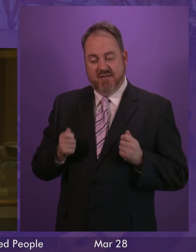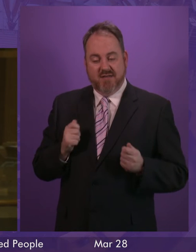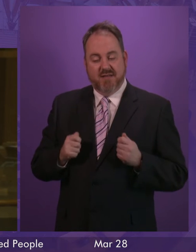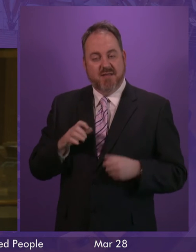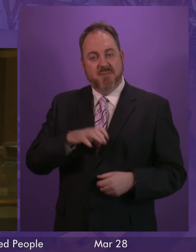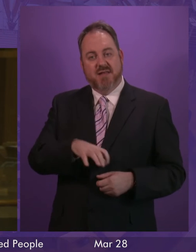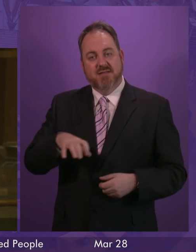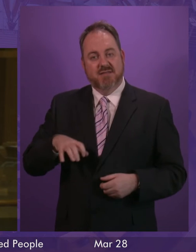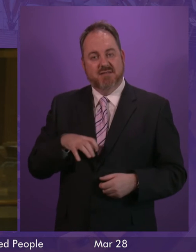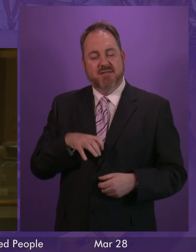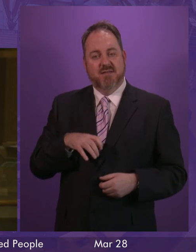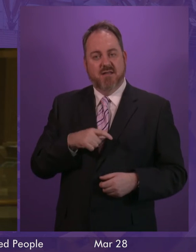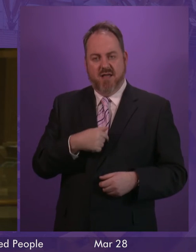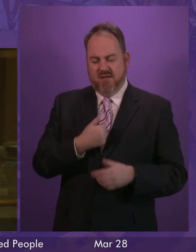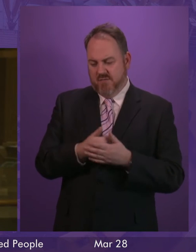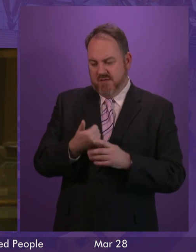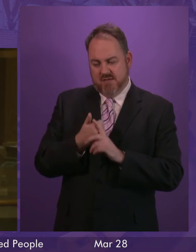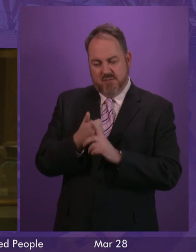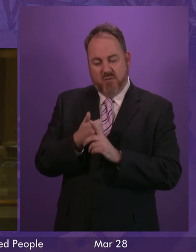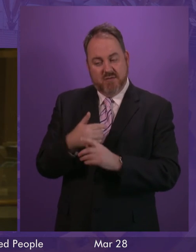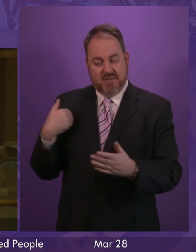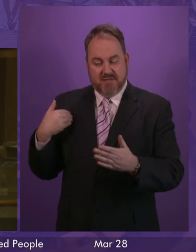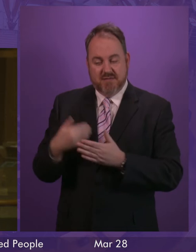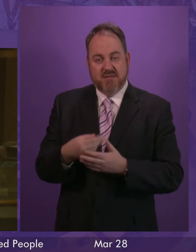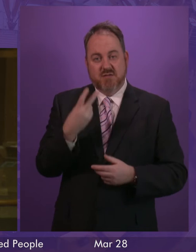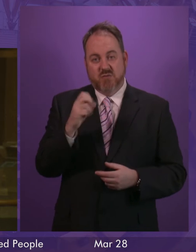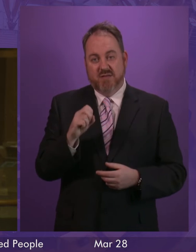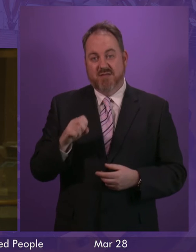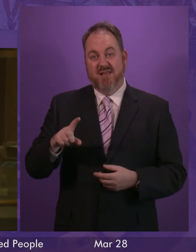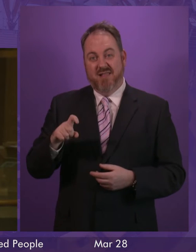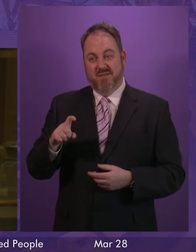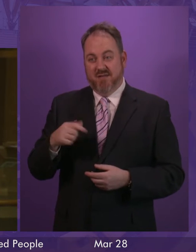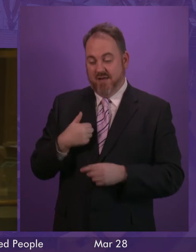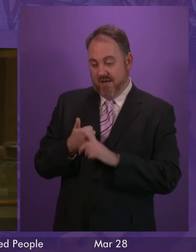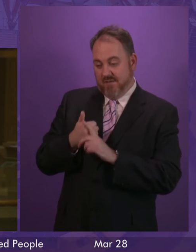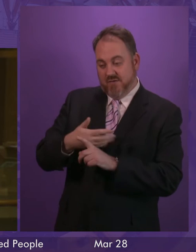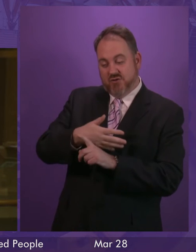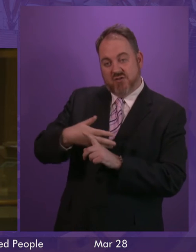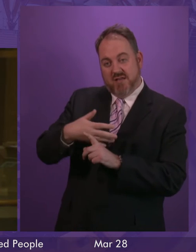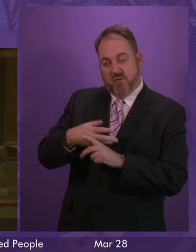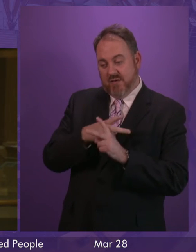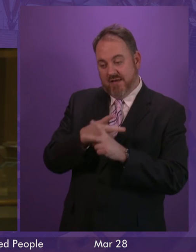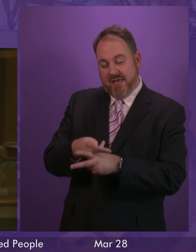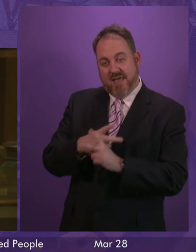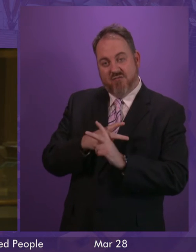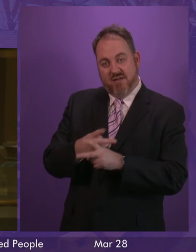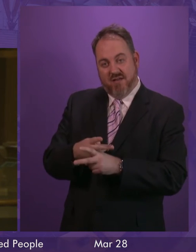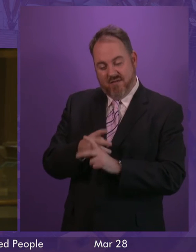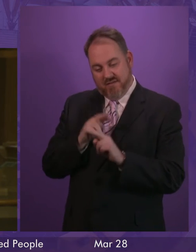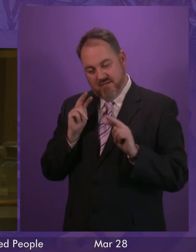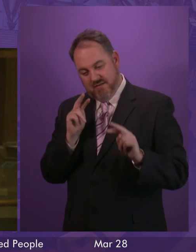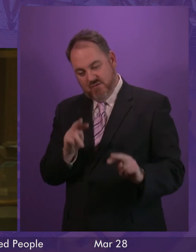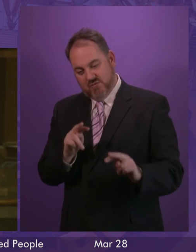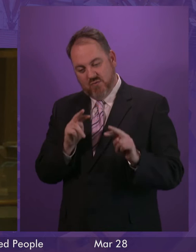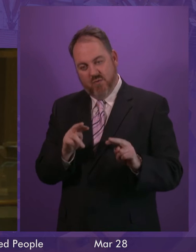vehement supporter of since 2011, when I had the opportunity to shadow a carer in the northeast of Scotland, Stephanie Chalmers, and see